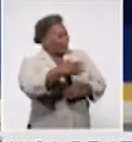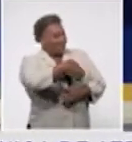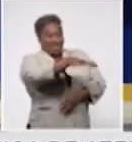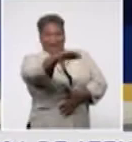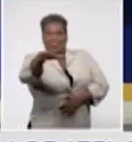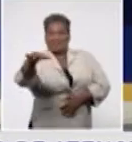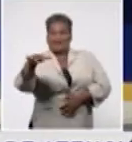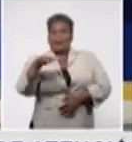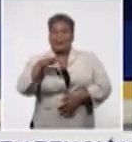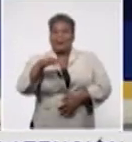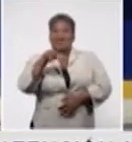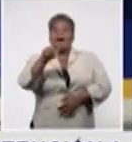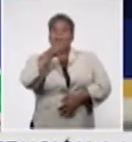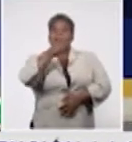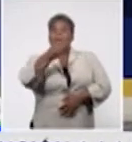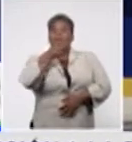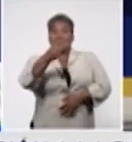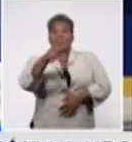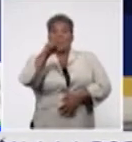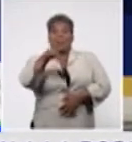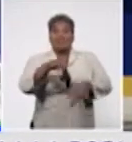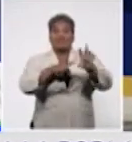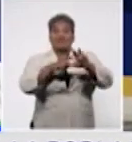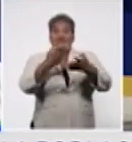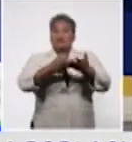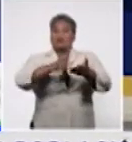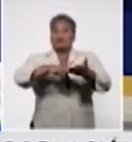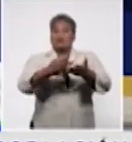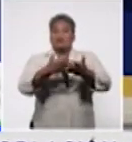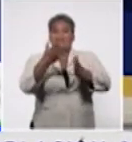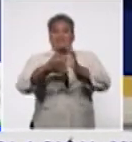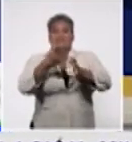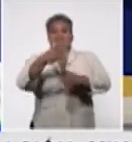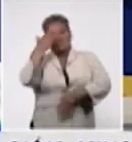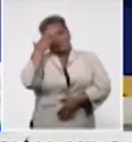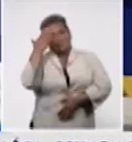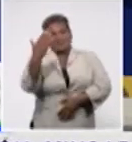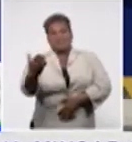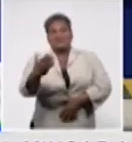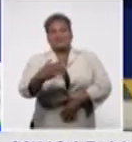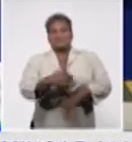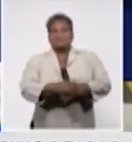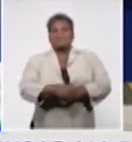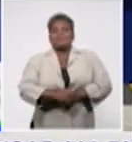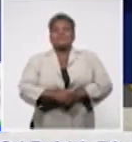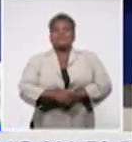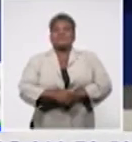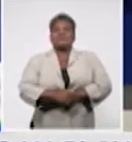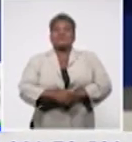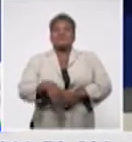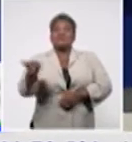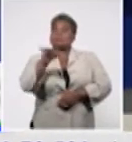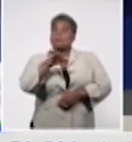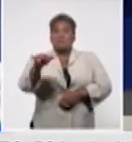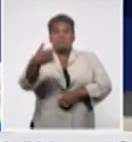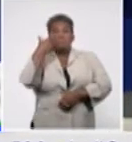Good morning to everyone, to Abdiel, to the sign language interpreter, and the audience who listens to us every